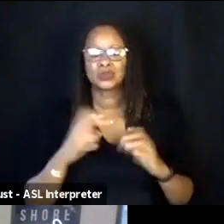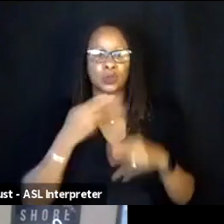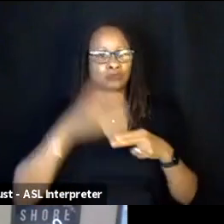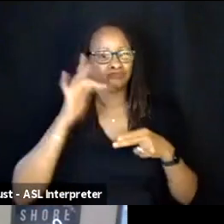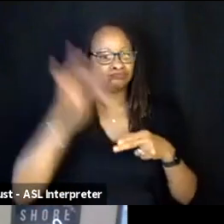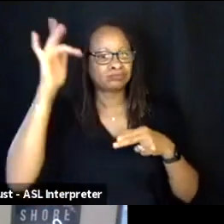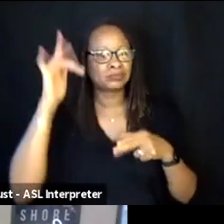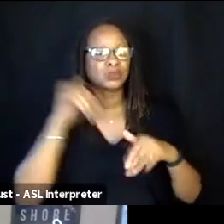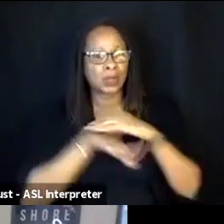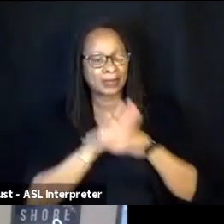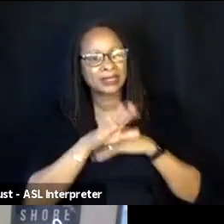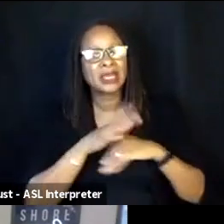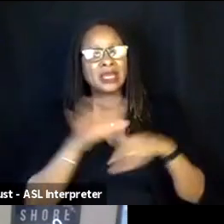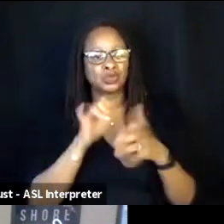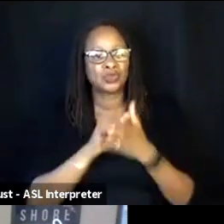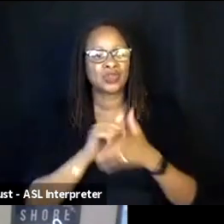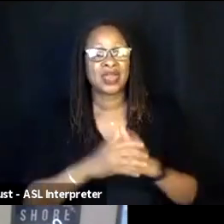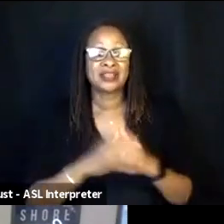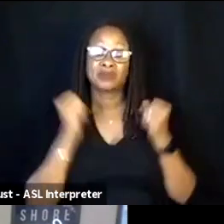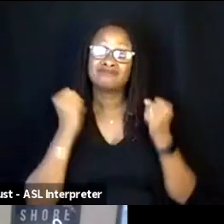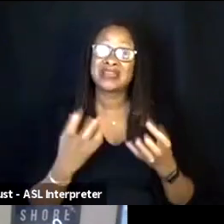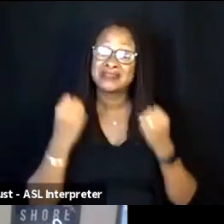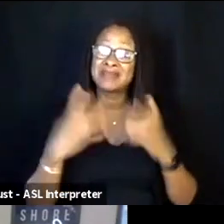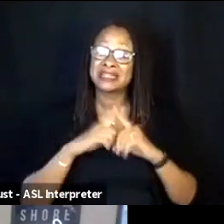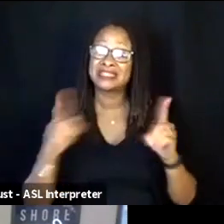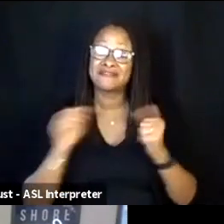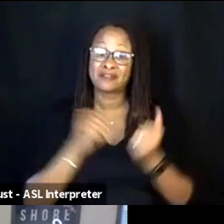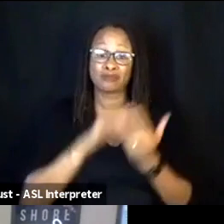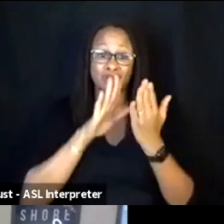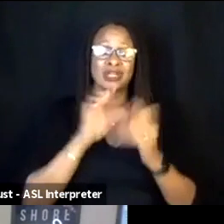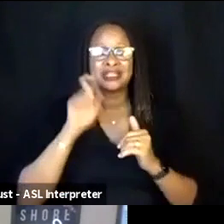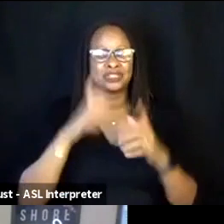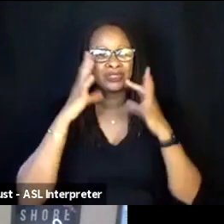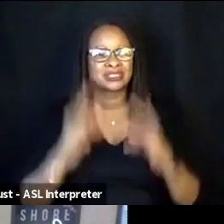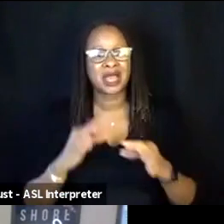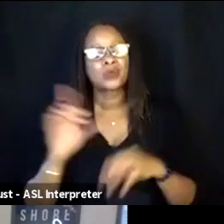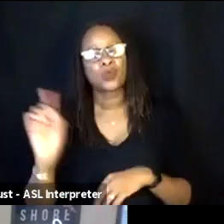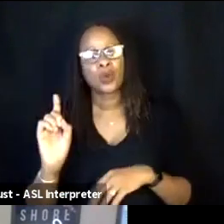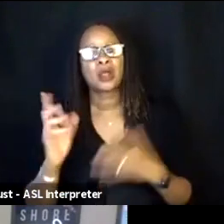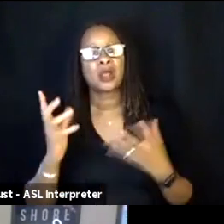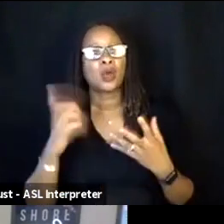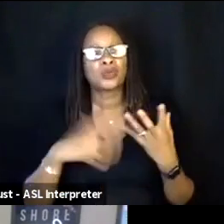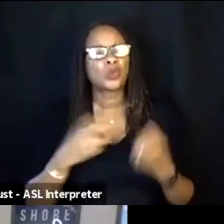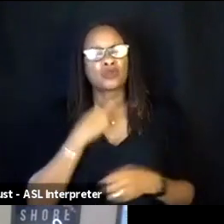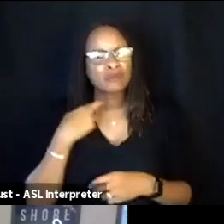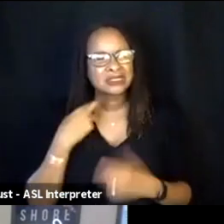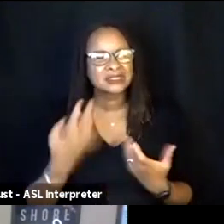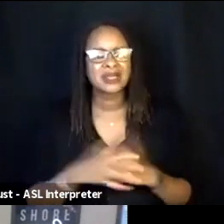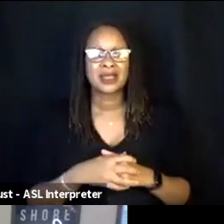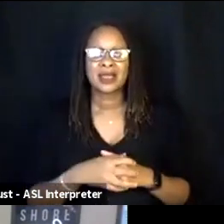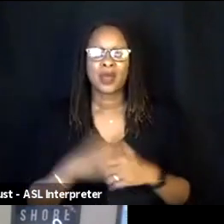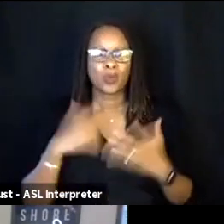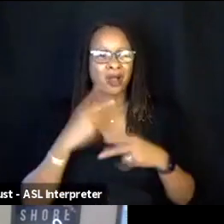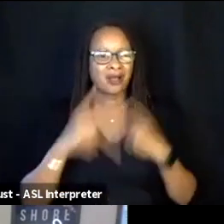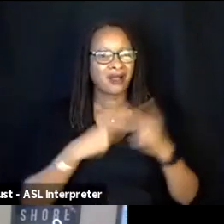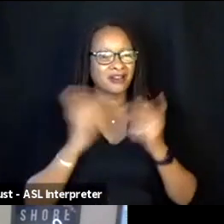in to do that. So there are multiple approaches. You kind of have to decide where, you know, what you want to risk, what kind of conversation do